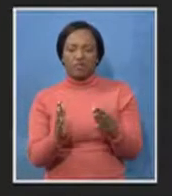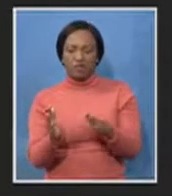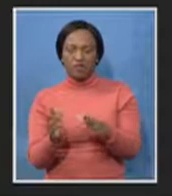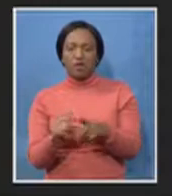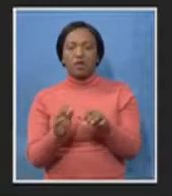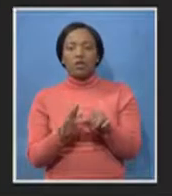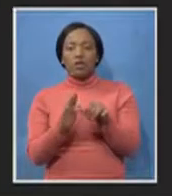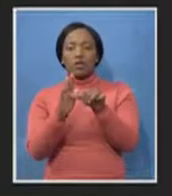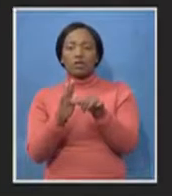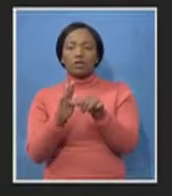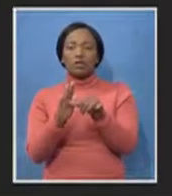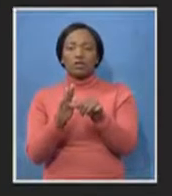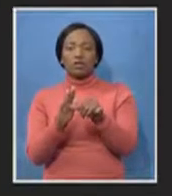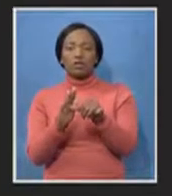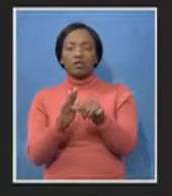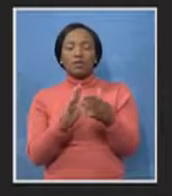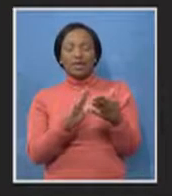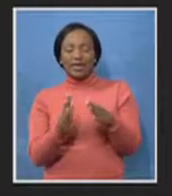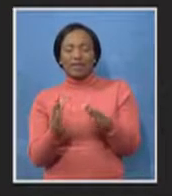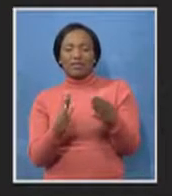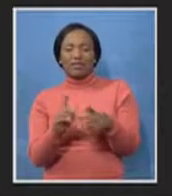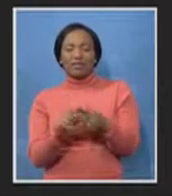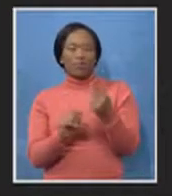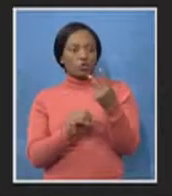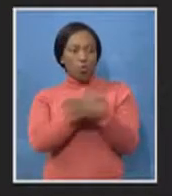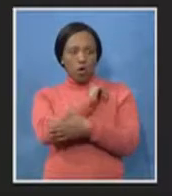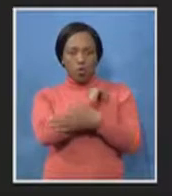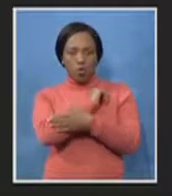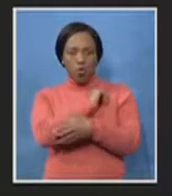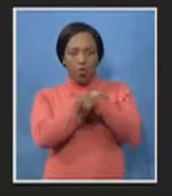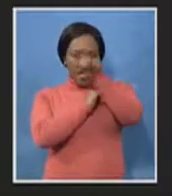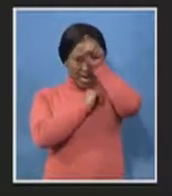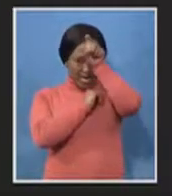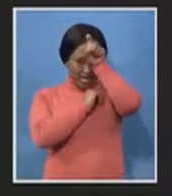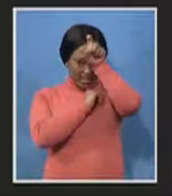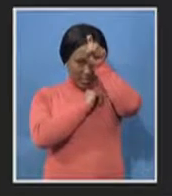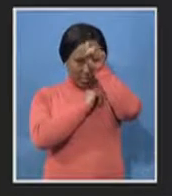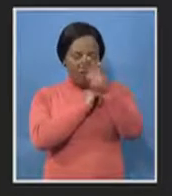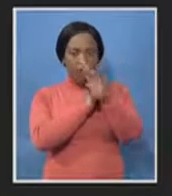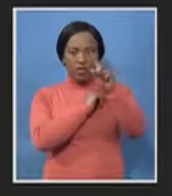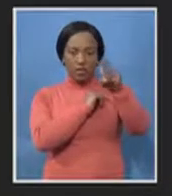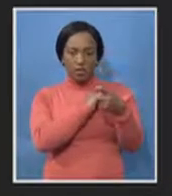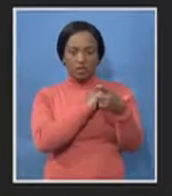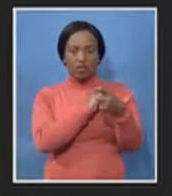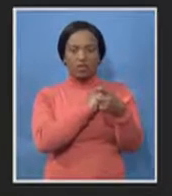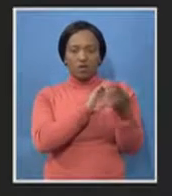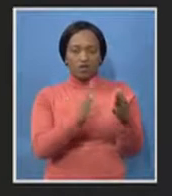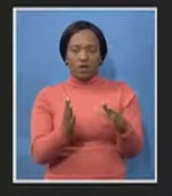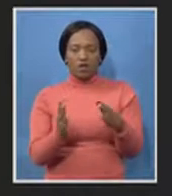to two countries. Egypt has recorded about 4,000 death cases, and then South Africa about